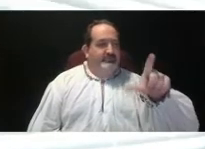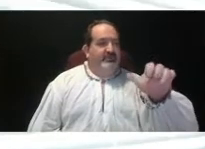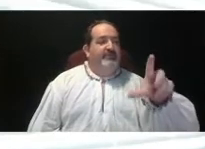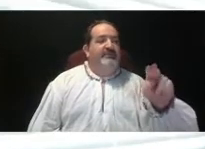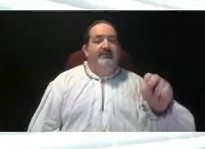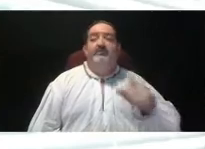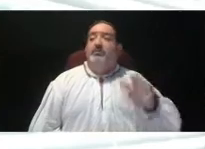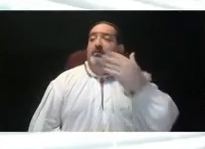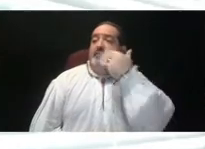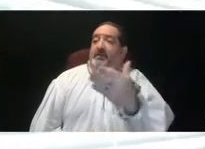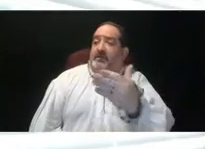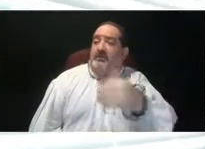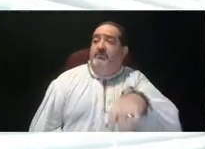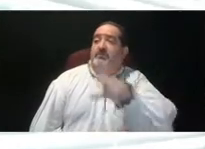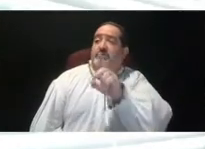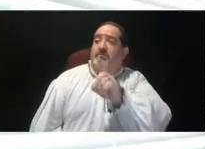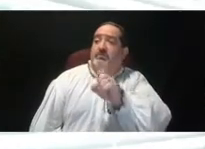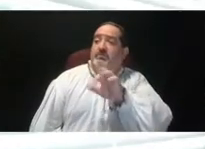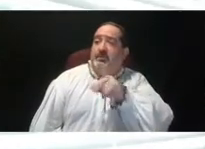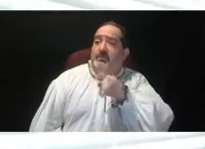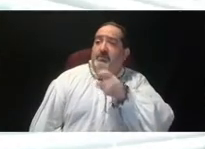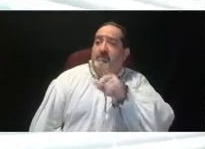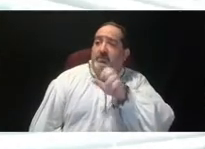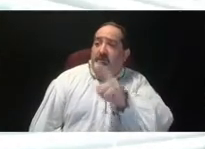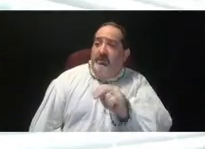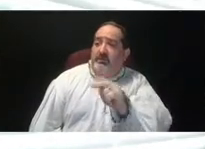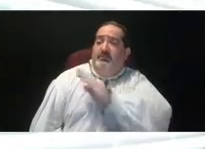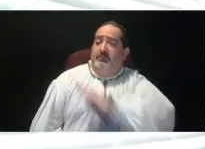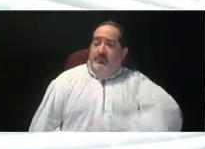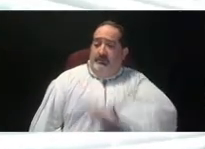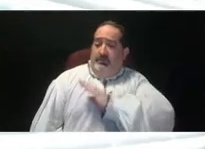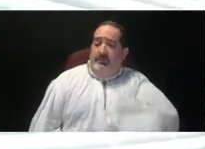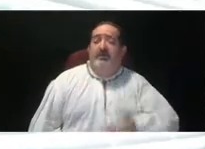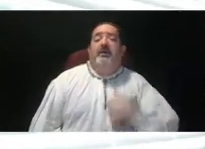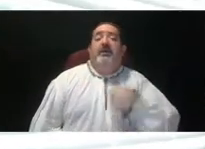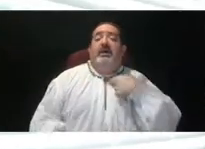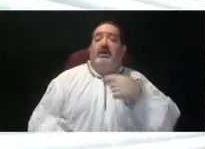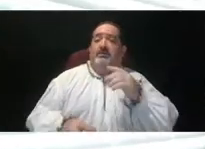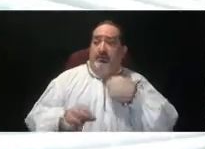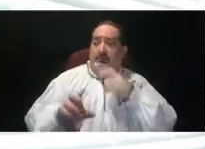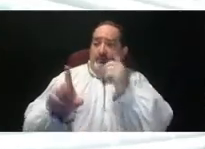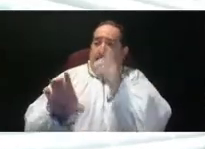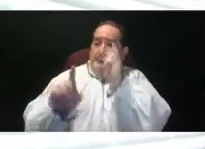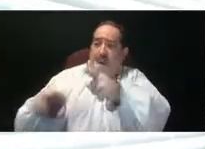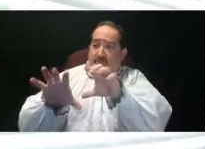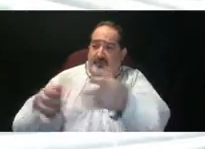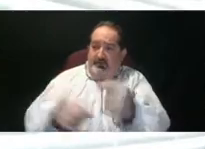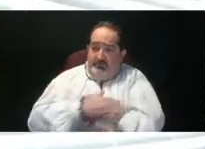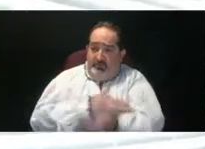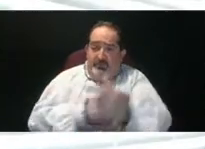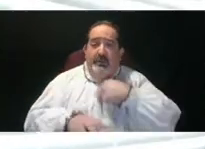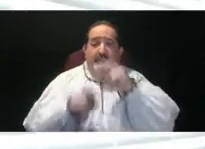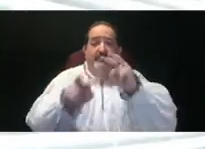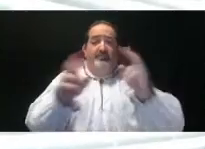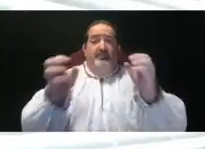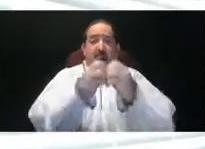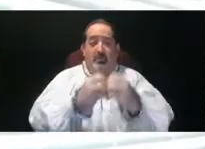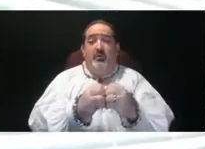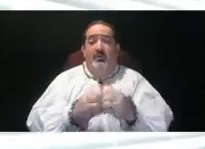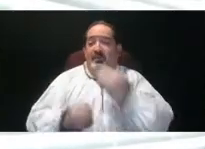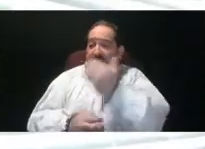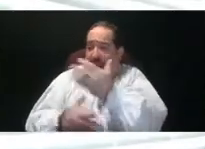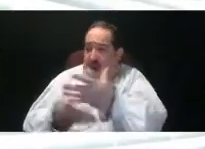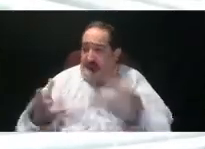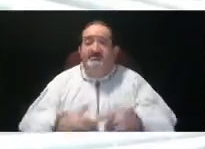of Dreiburgen for this wonderful event. I was able to attend a class this morning, and I'm looking forward to more. And also,